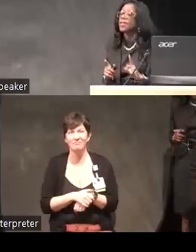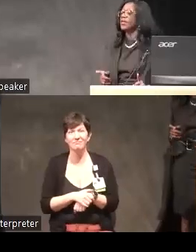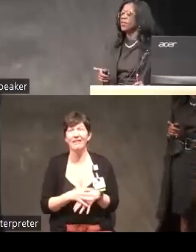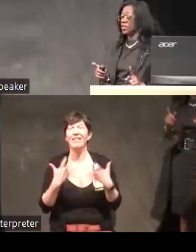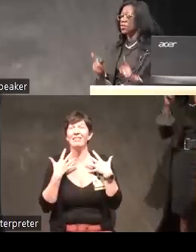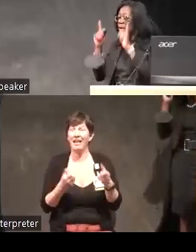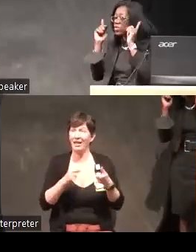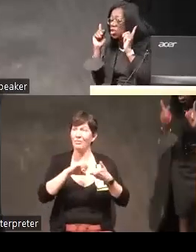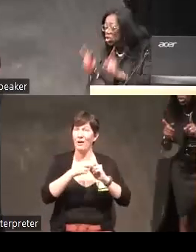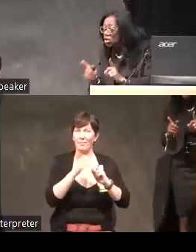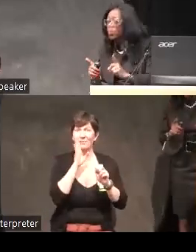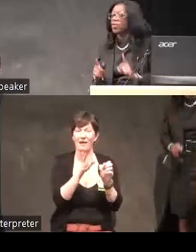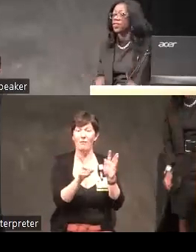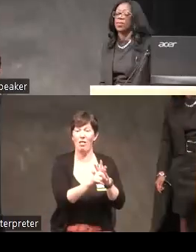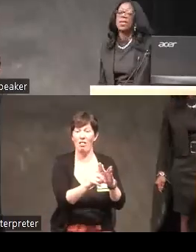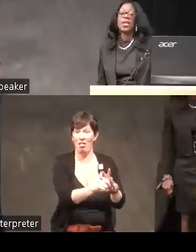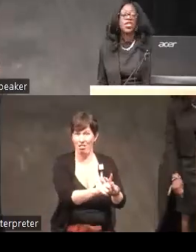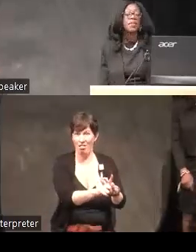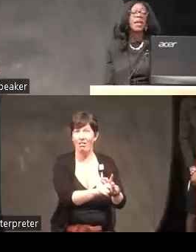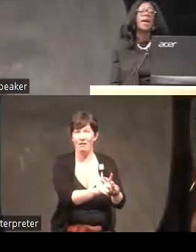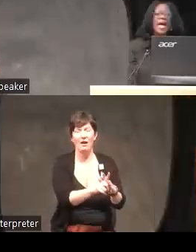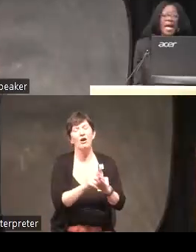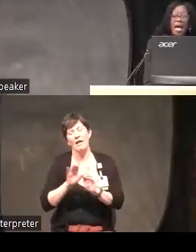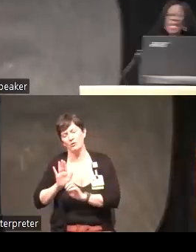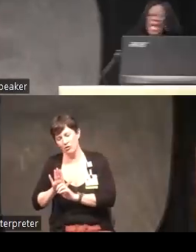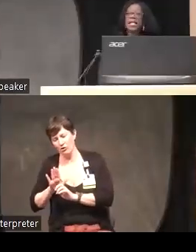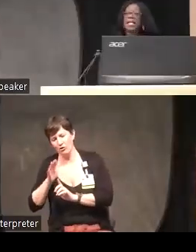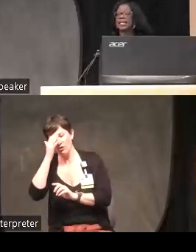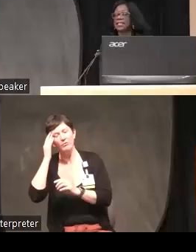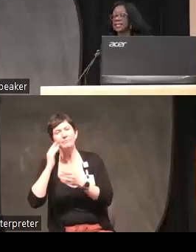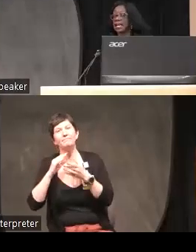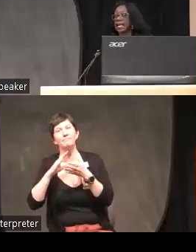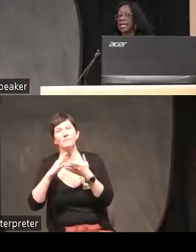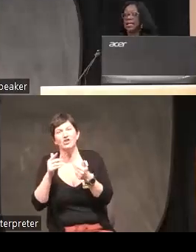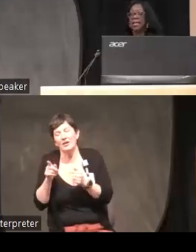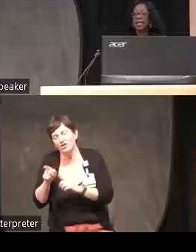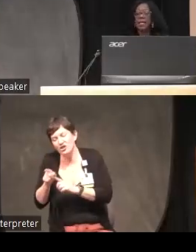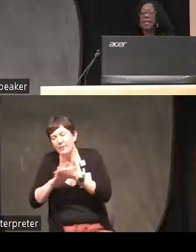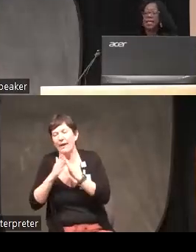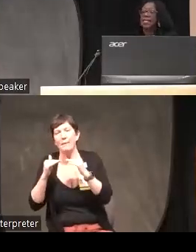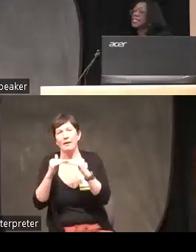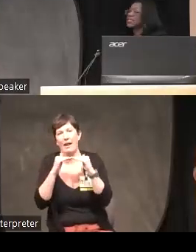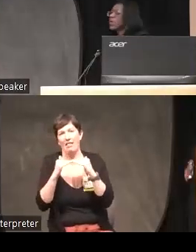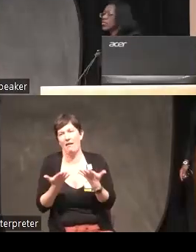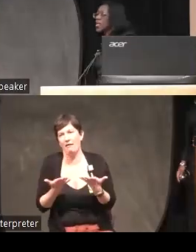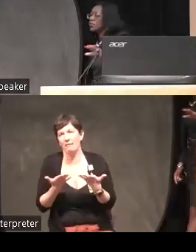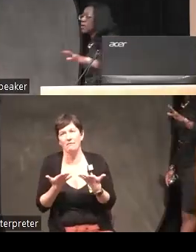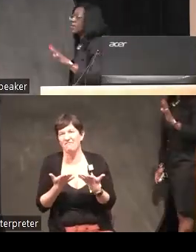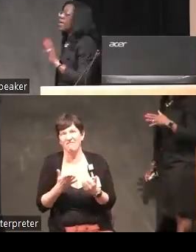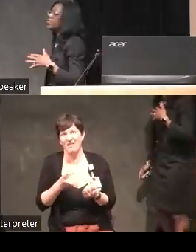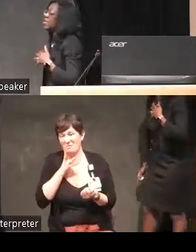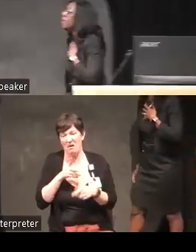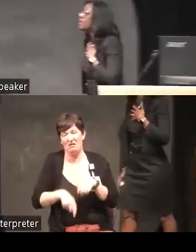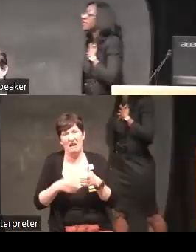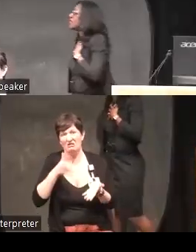problems that are going to result, that was her purview. She became an ally to say that this water is not drinkable.